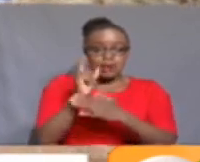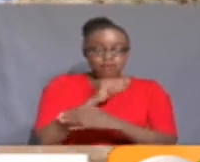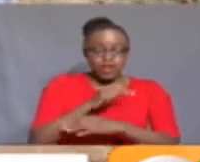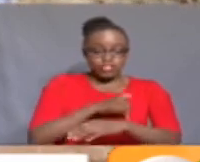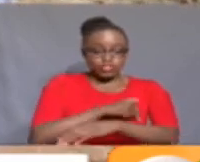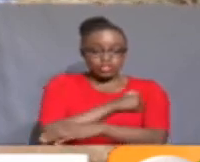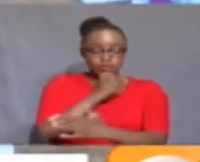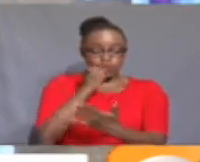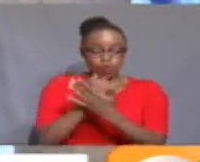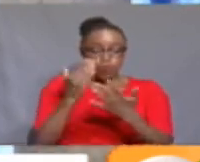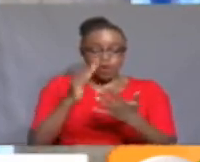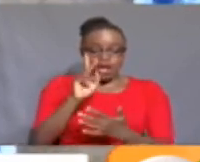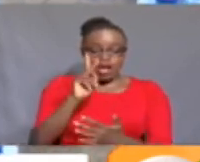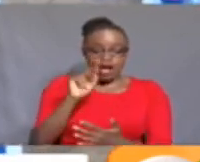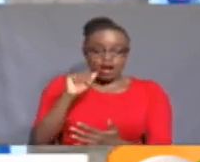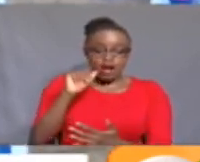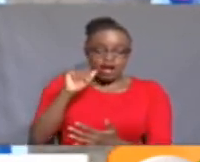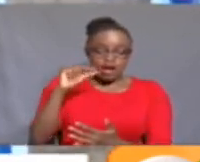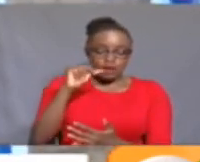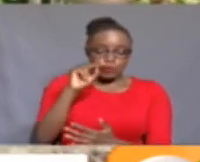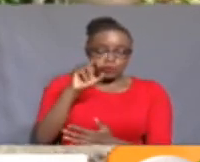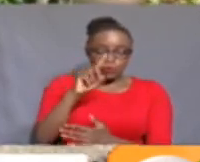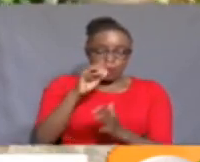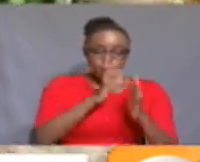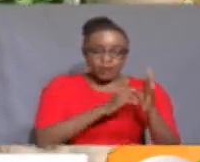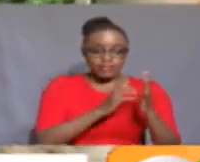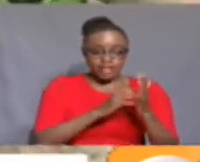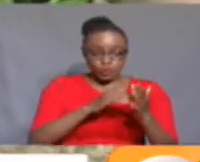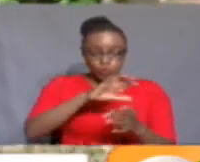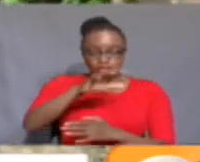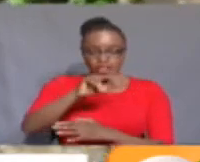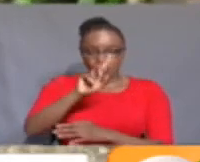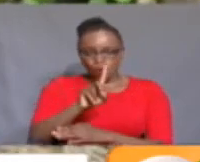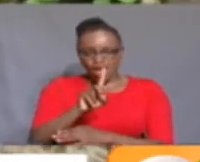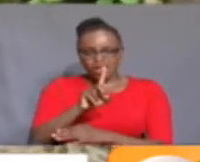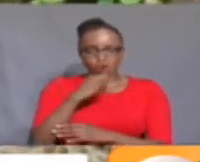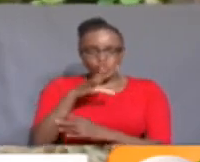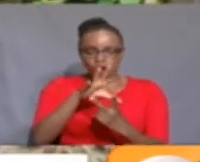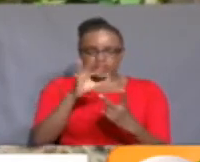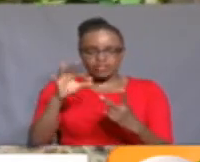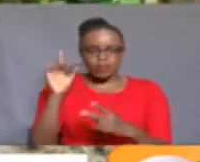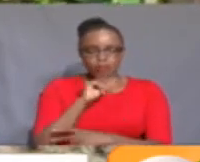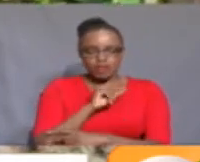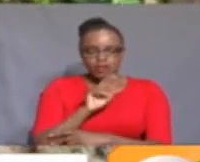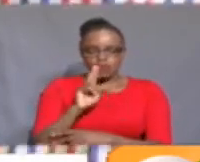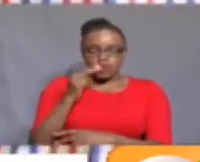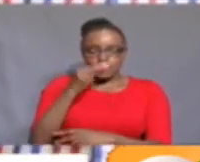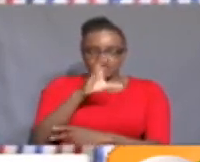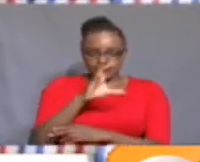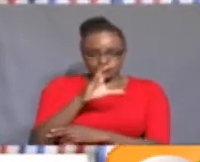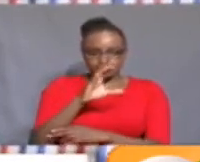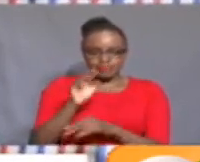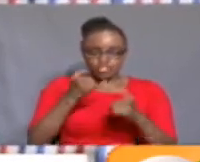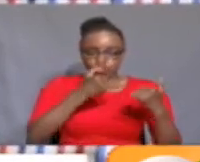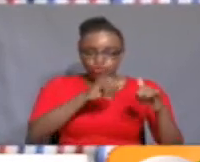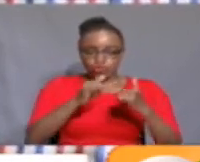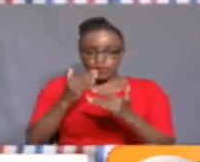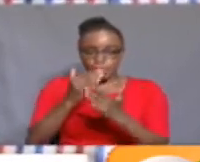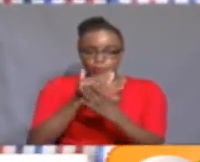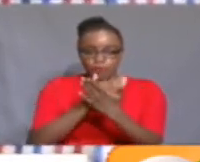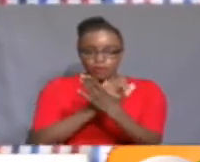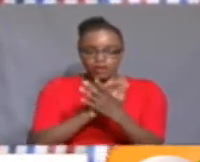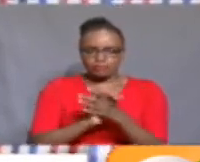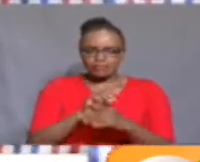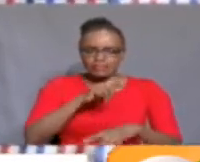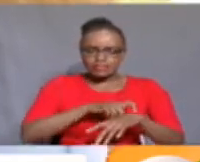chief's office in Kangundo, Machakos County, one among three others that was selected for the UHC pilot program. Wakati